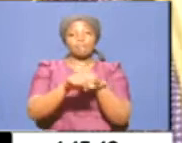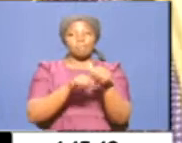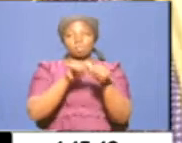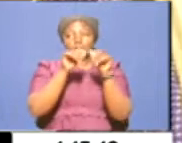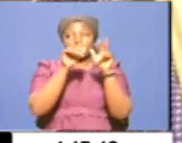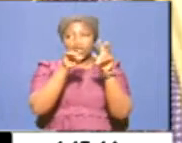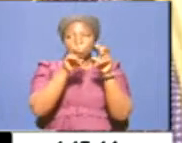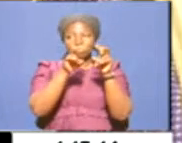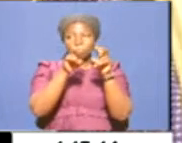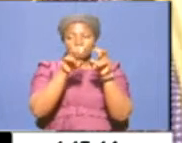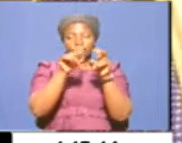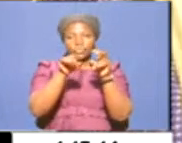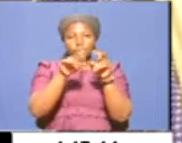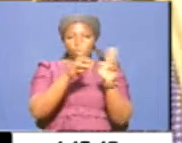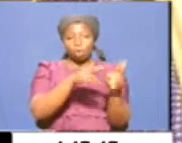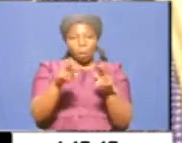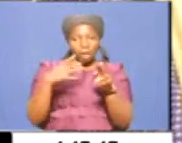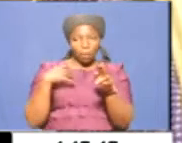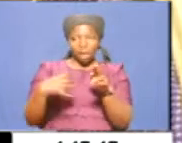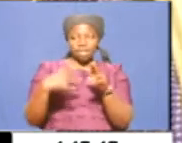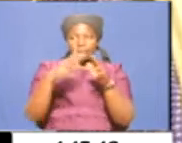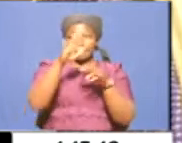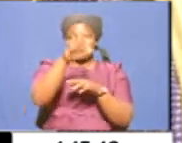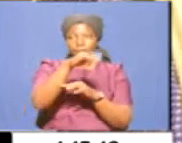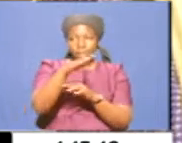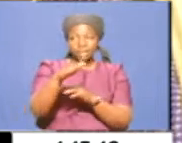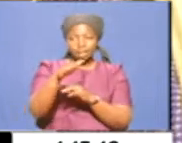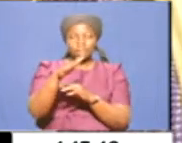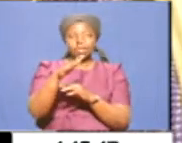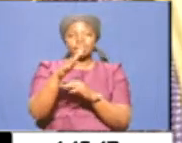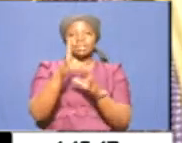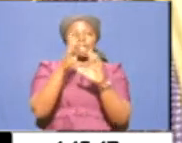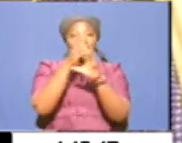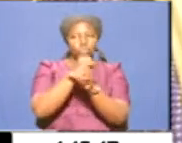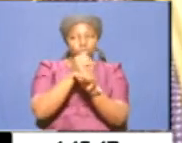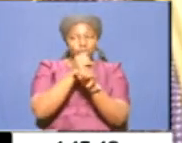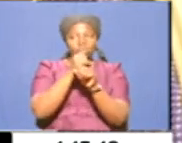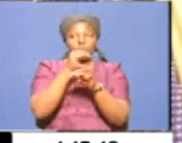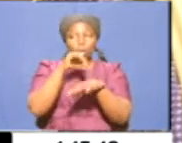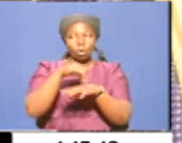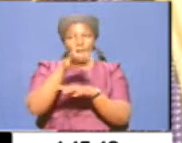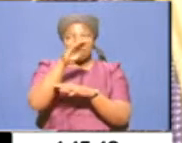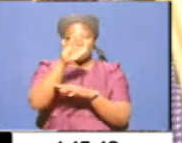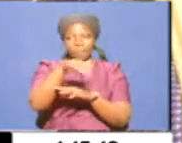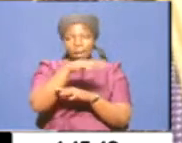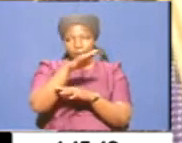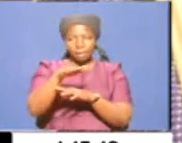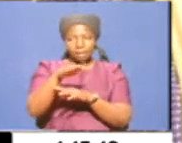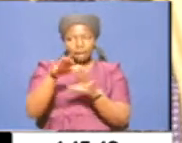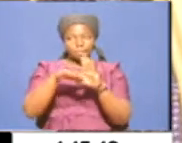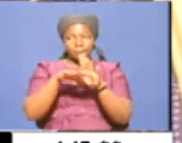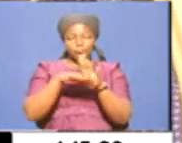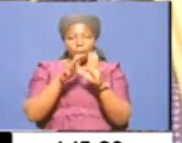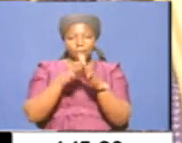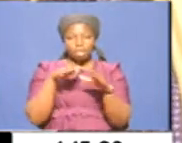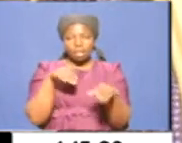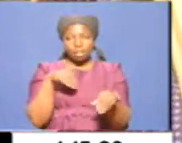Commonwealth Parliamentarians Association on parliamentarians with disabilities. This is the first